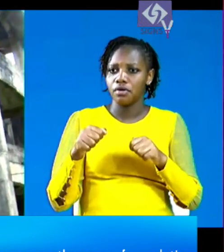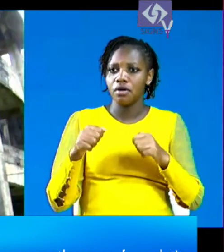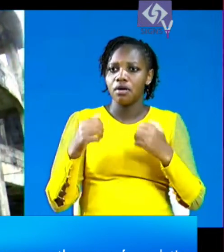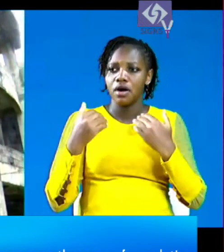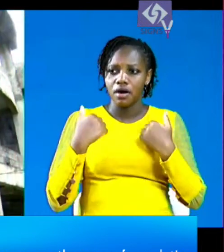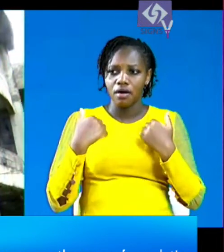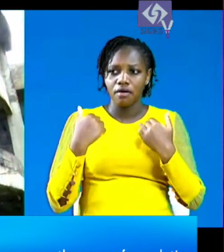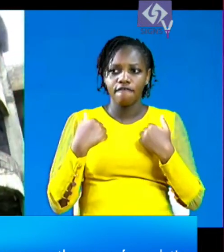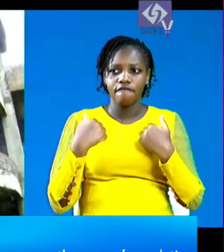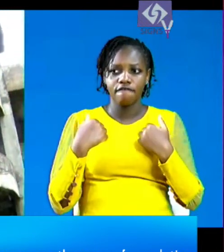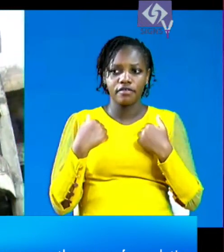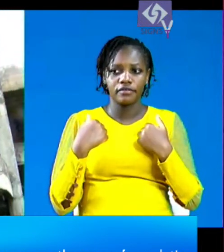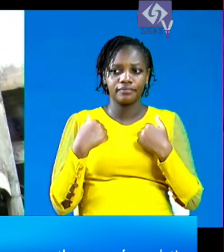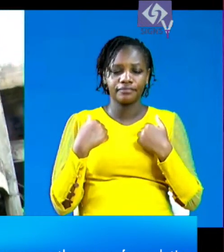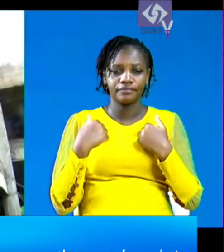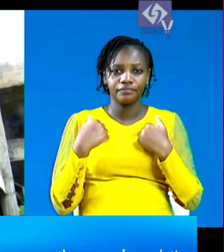adequate